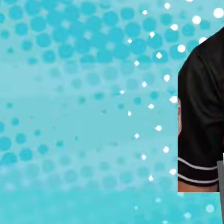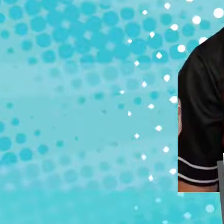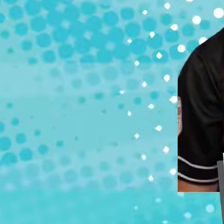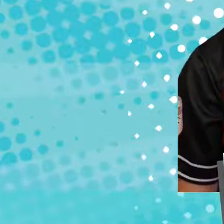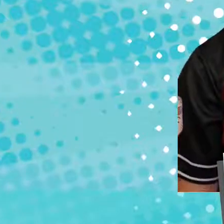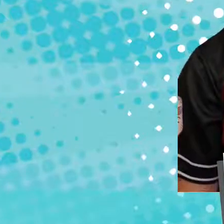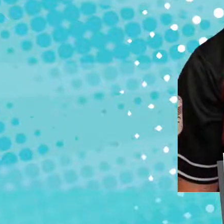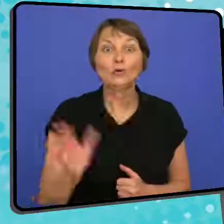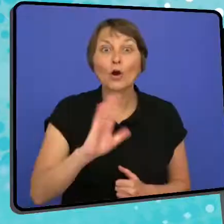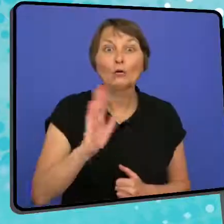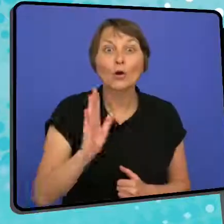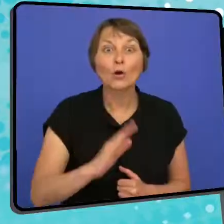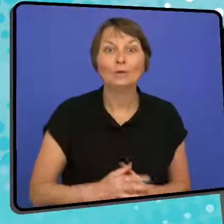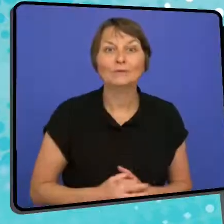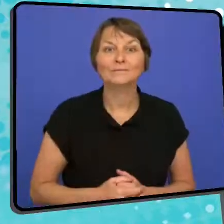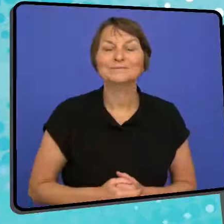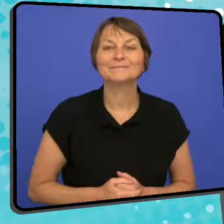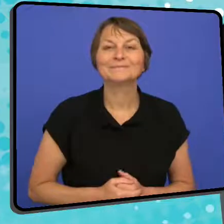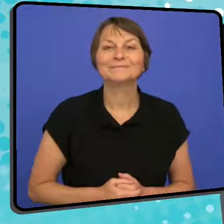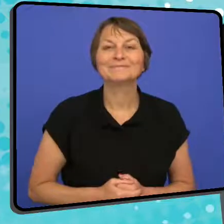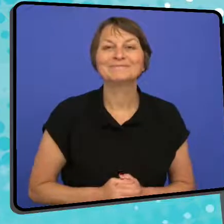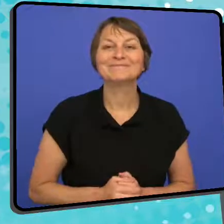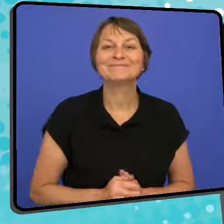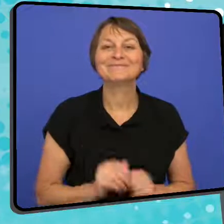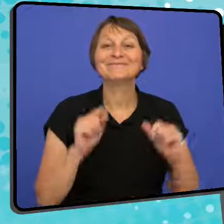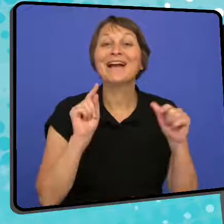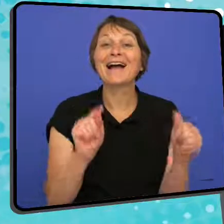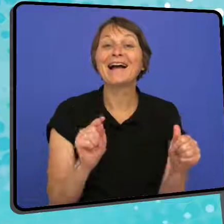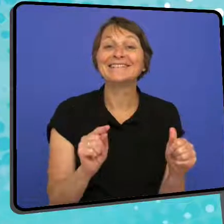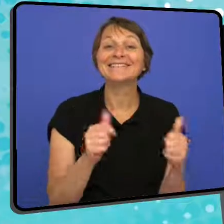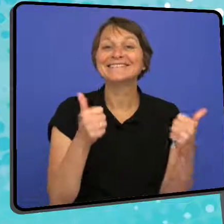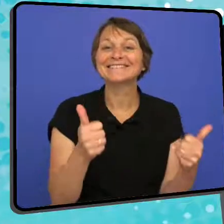Cool. So that's the last thing we have to do is